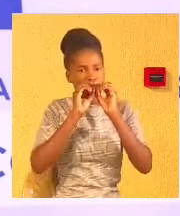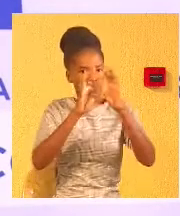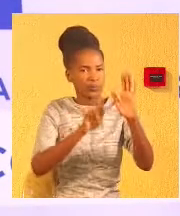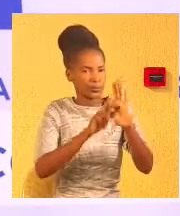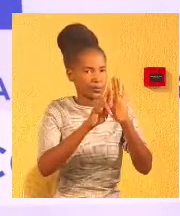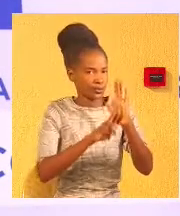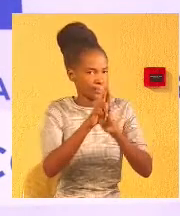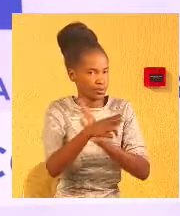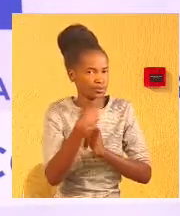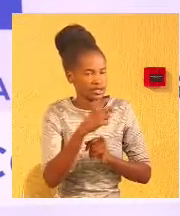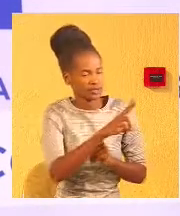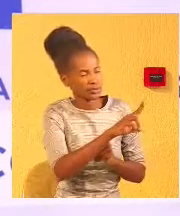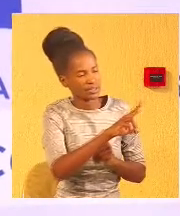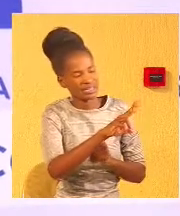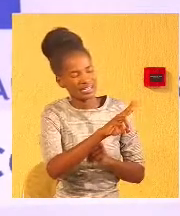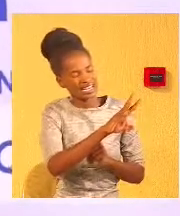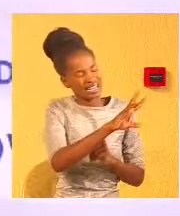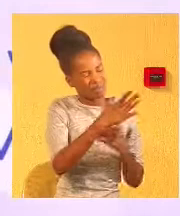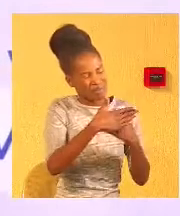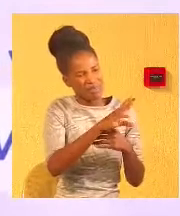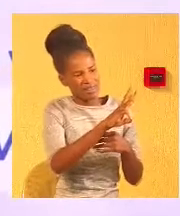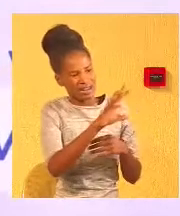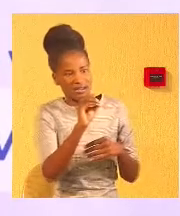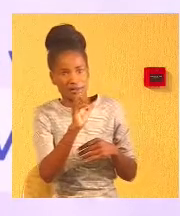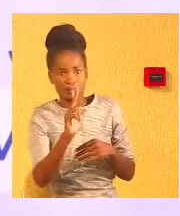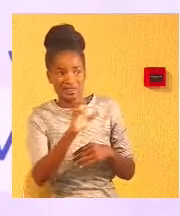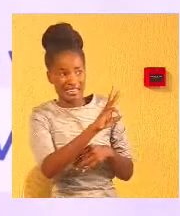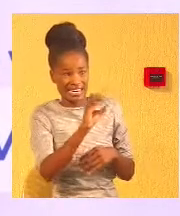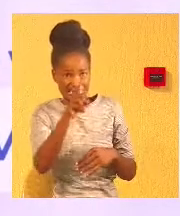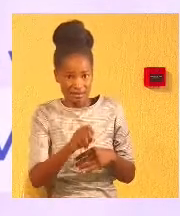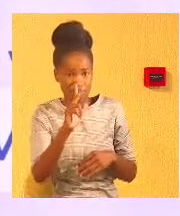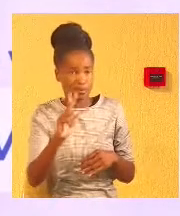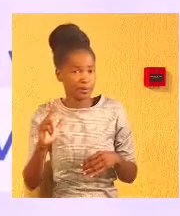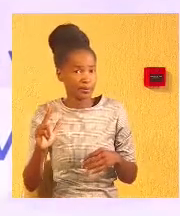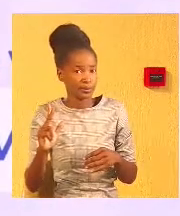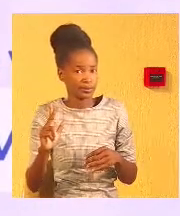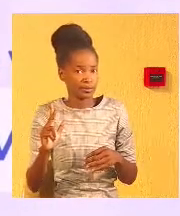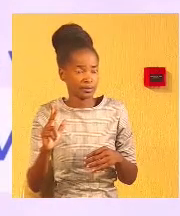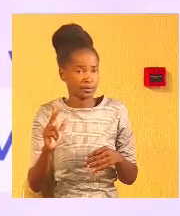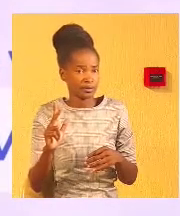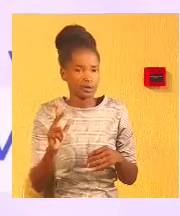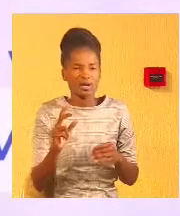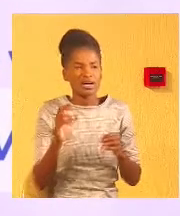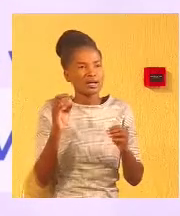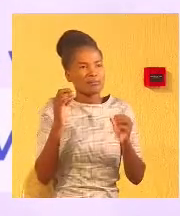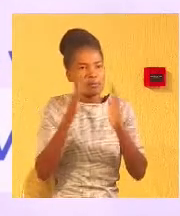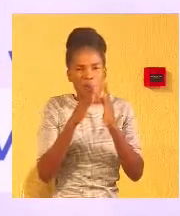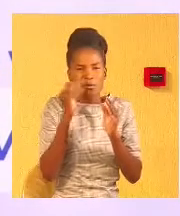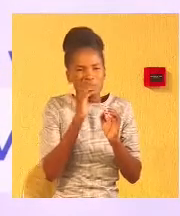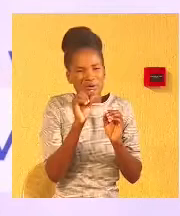about 280,000, I think close to 300,000 people basically face weakening food security.